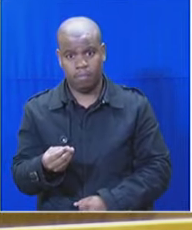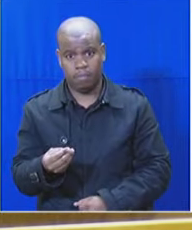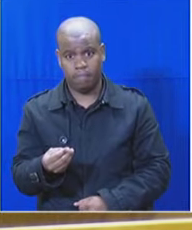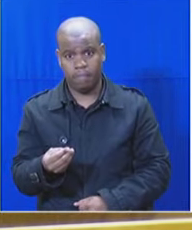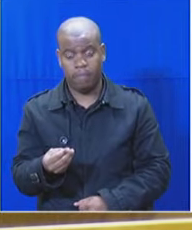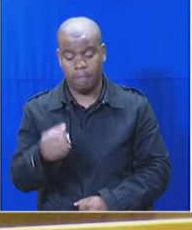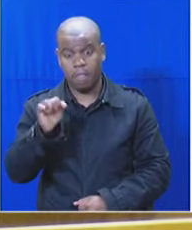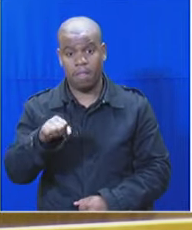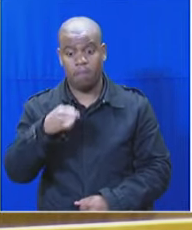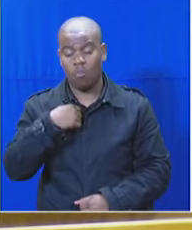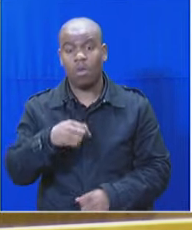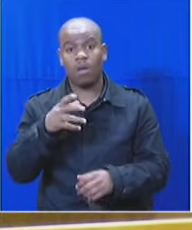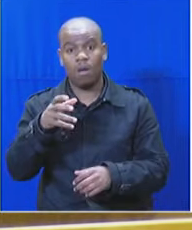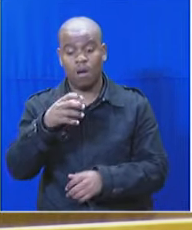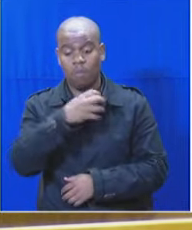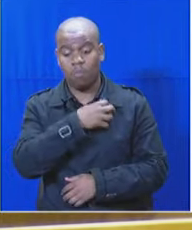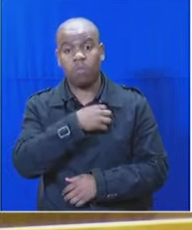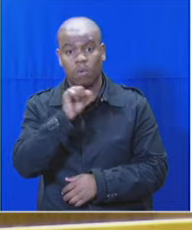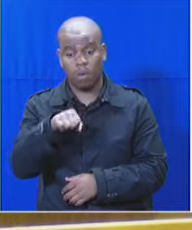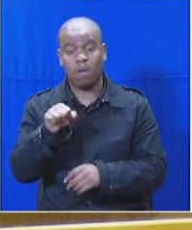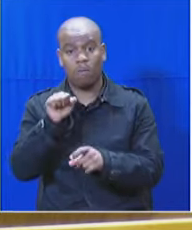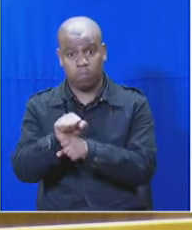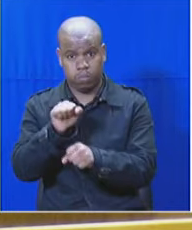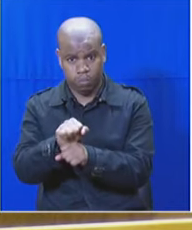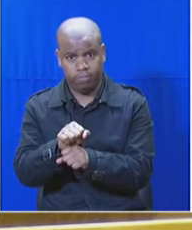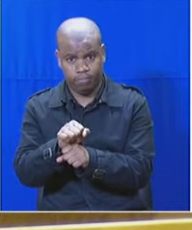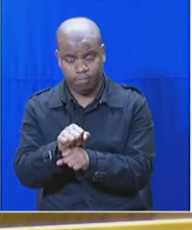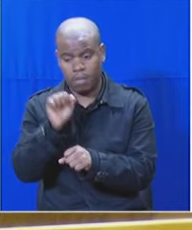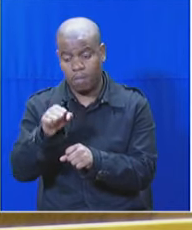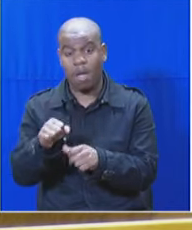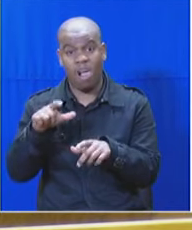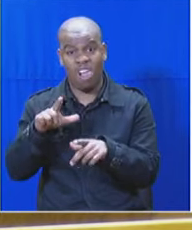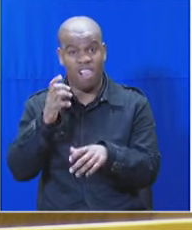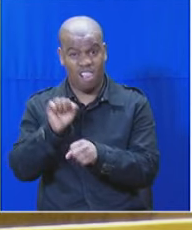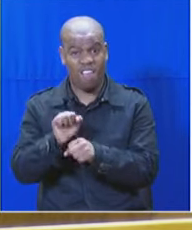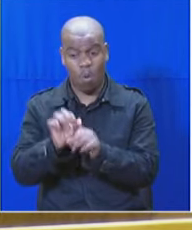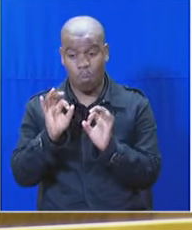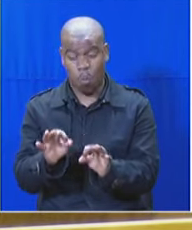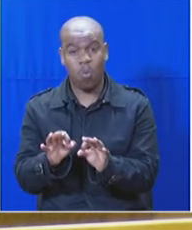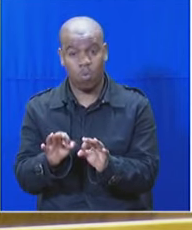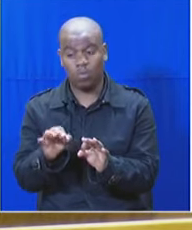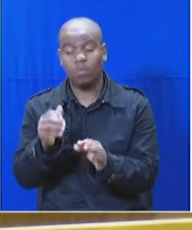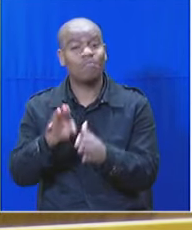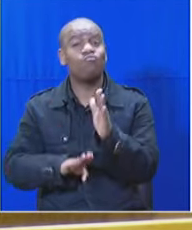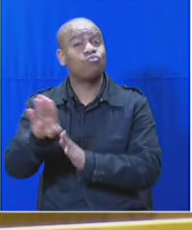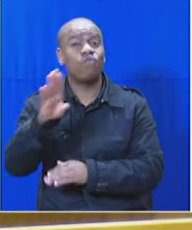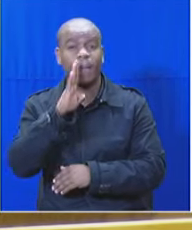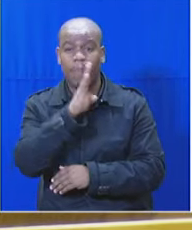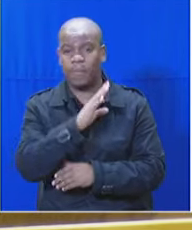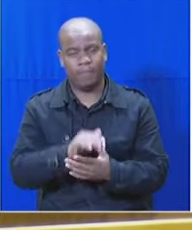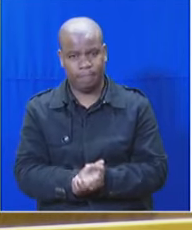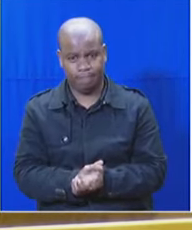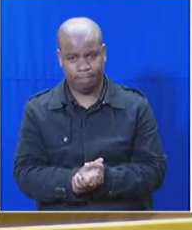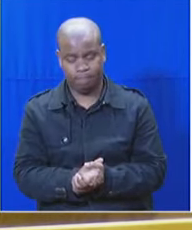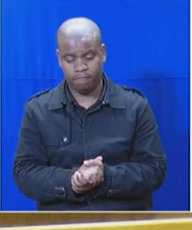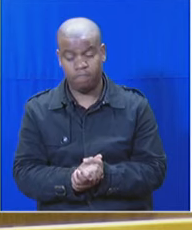with regard to the mission and core vision. The livelihood of our people is not improving to date. The